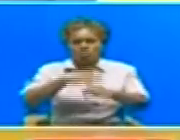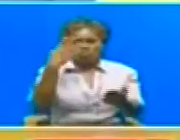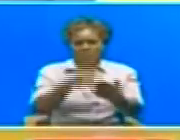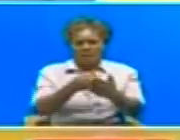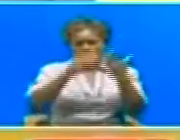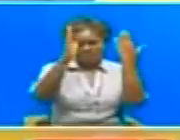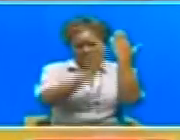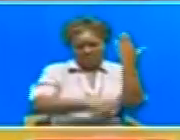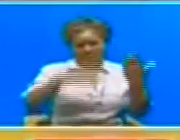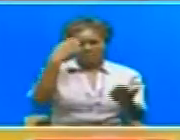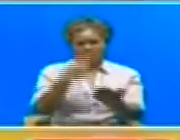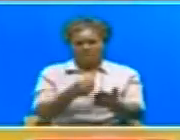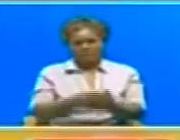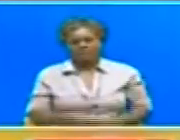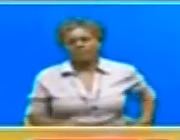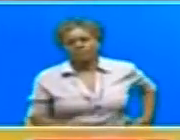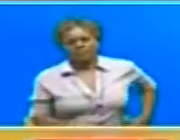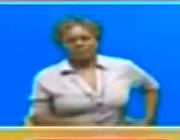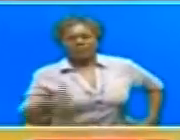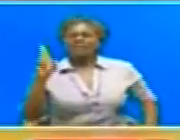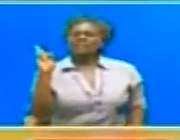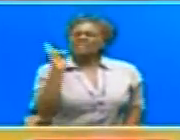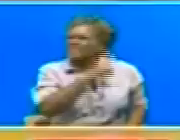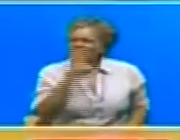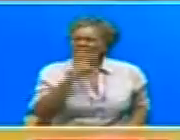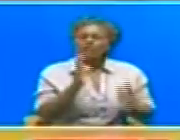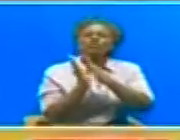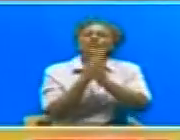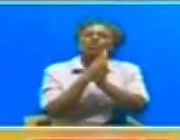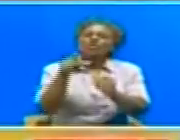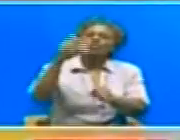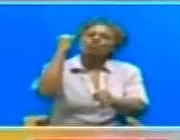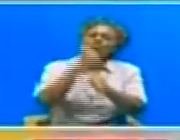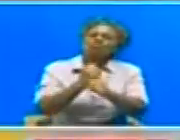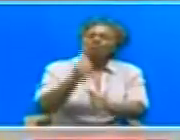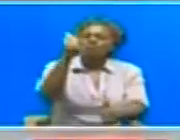The most dangerous story you've ever done?